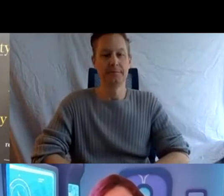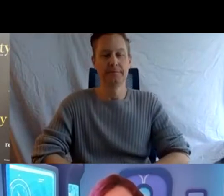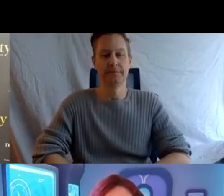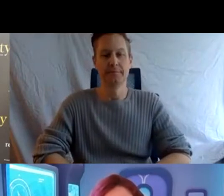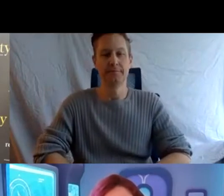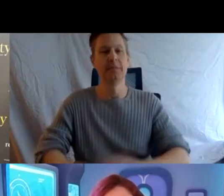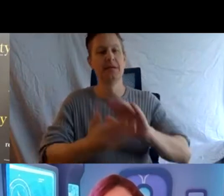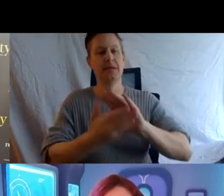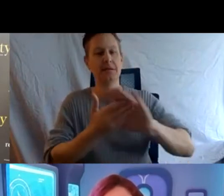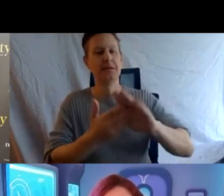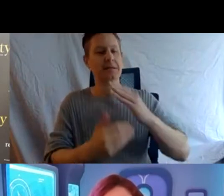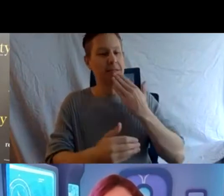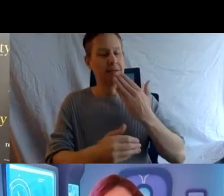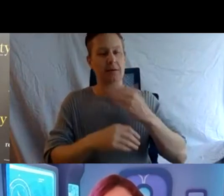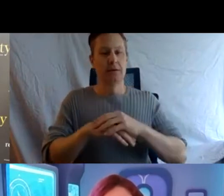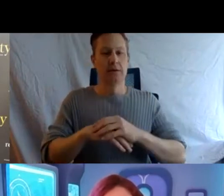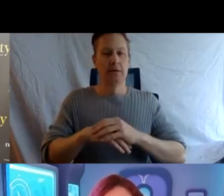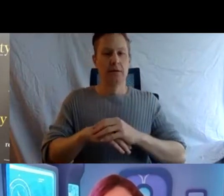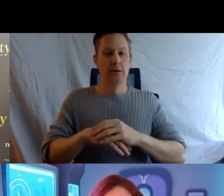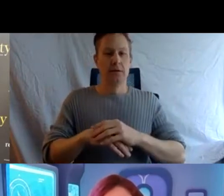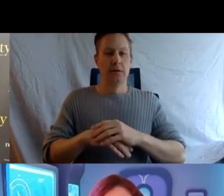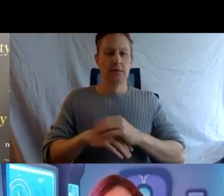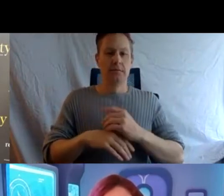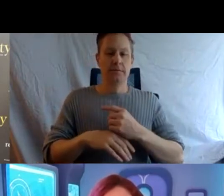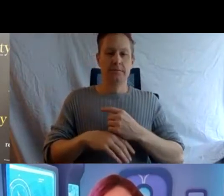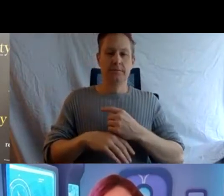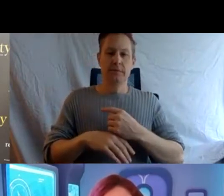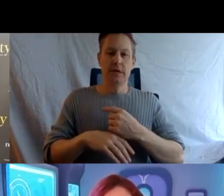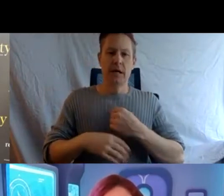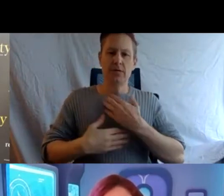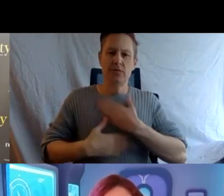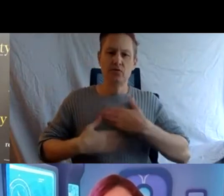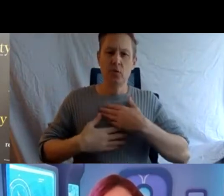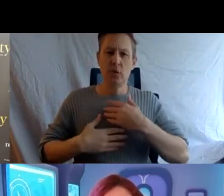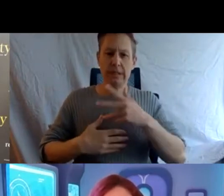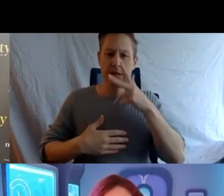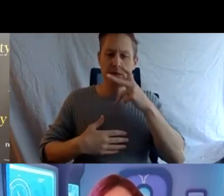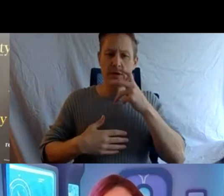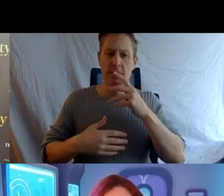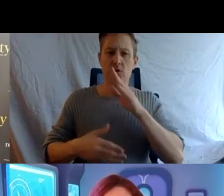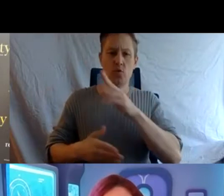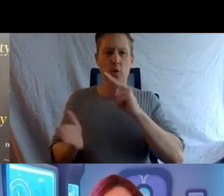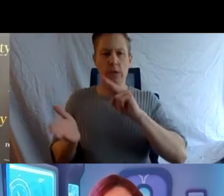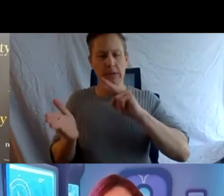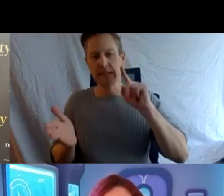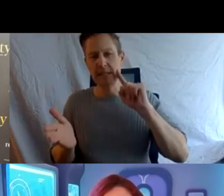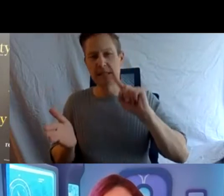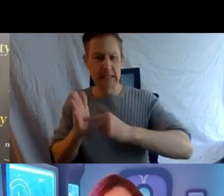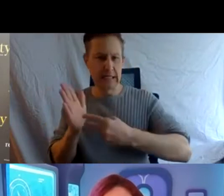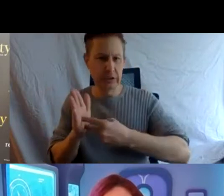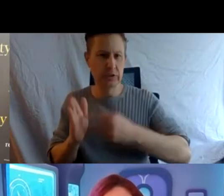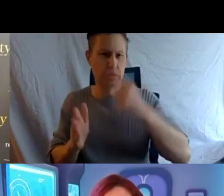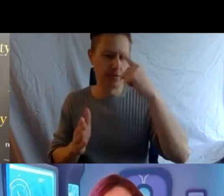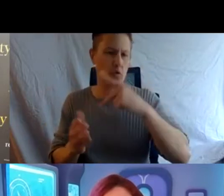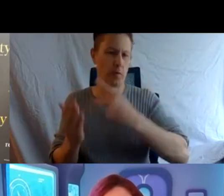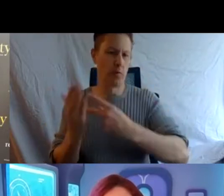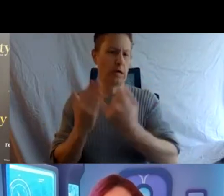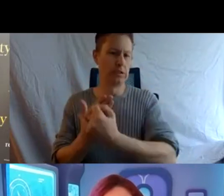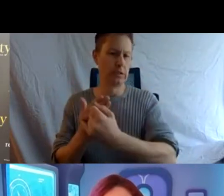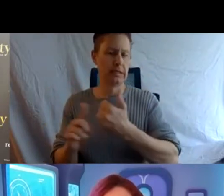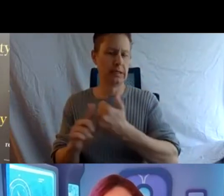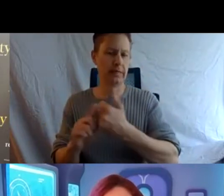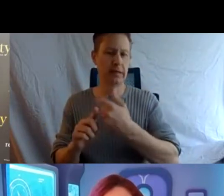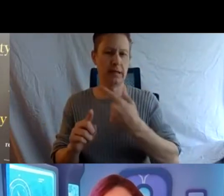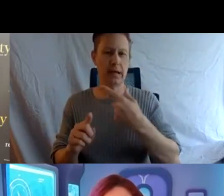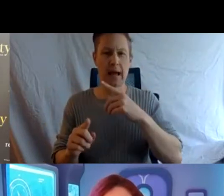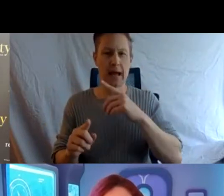Nice, thank you. I love hearing how intentional this project was, and just the buzz that's starting to create